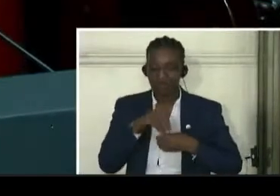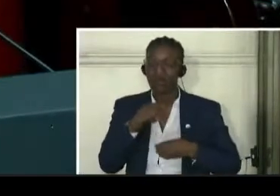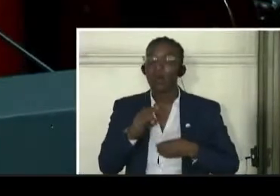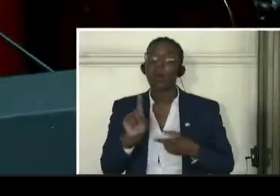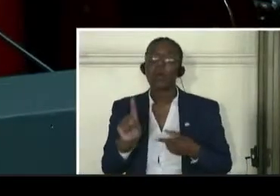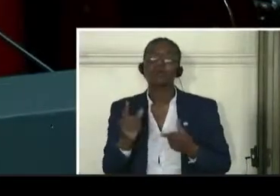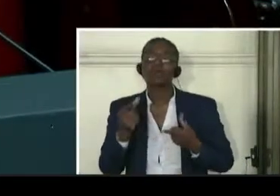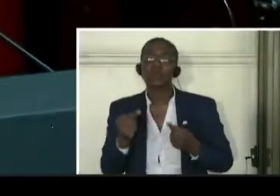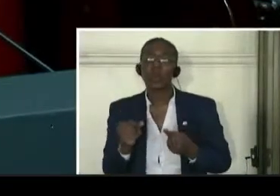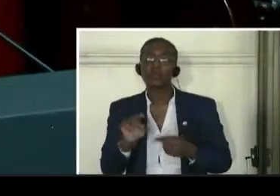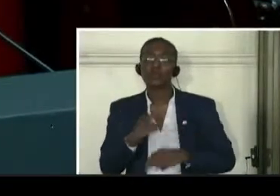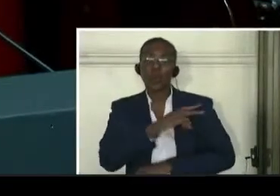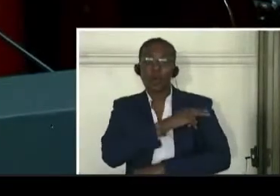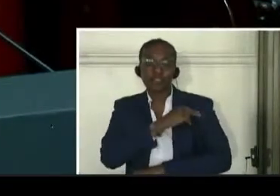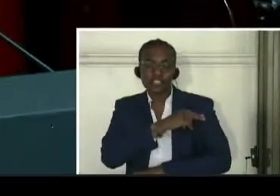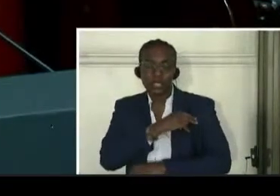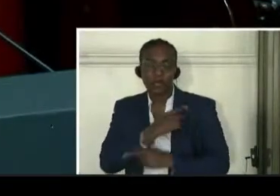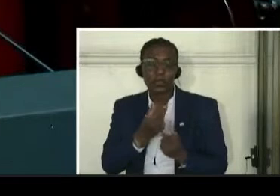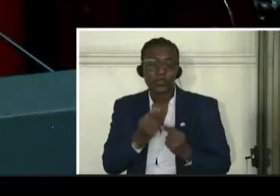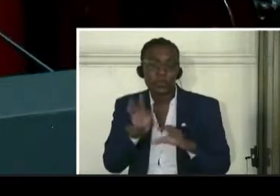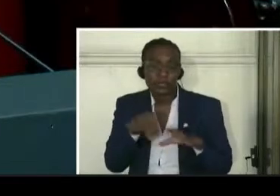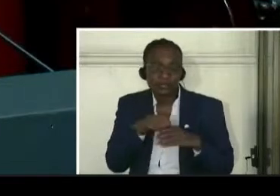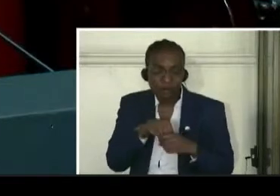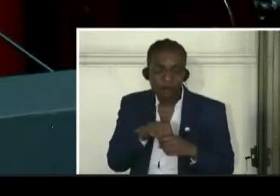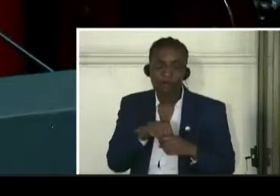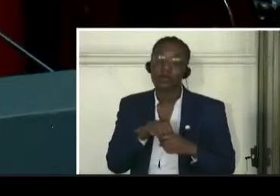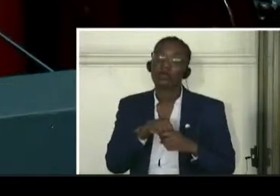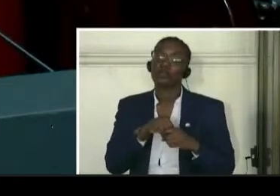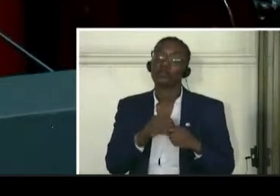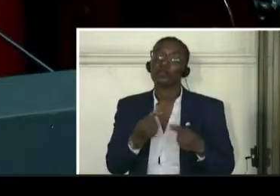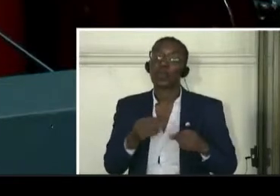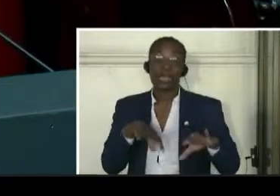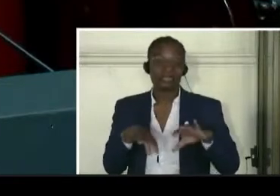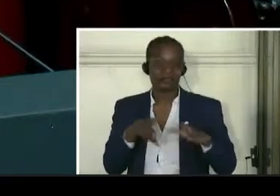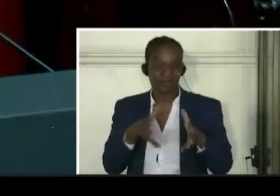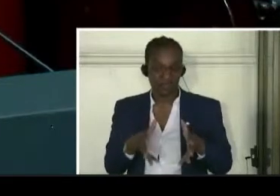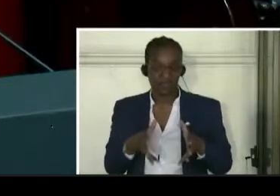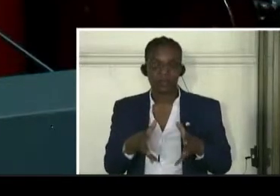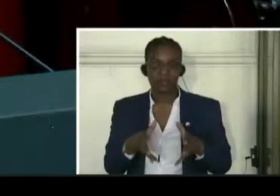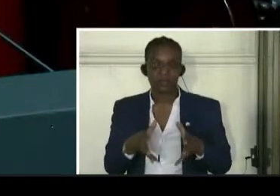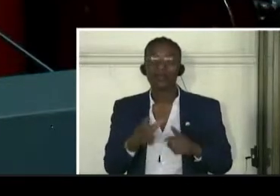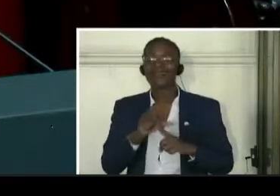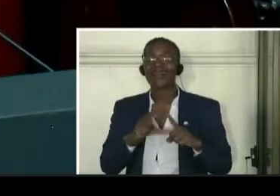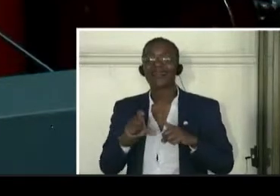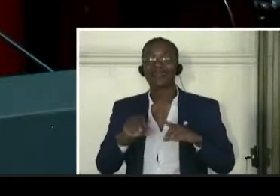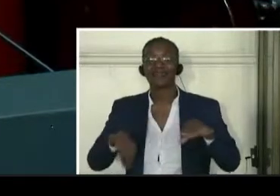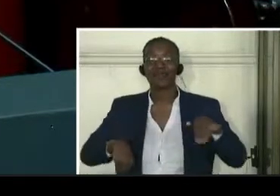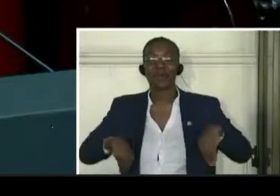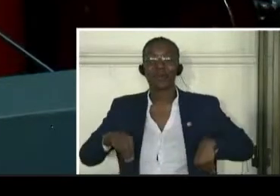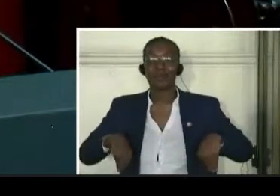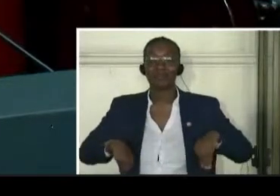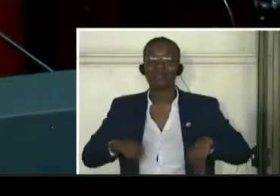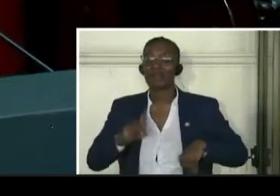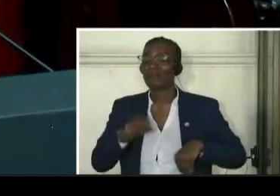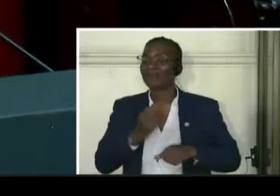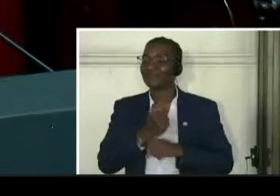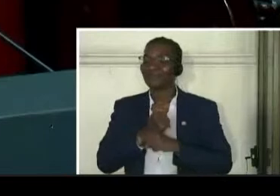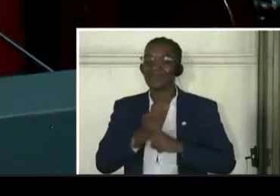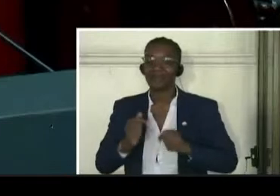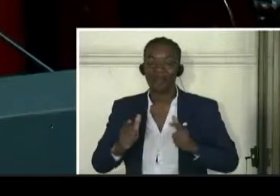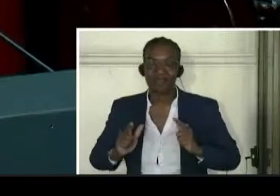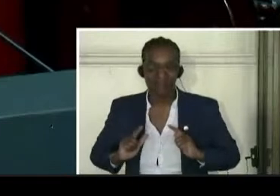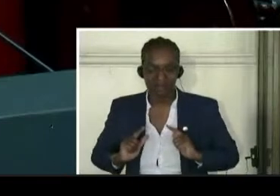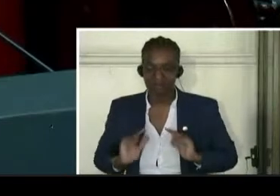What was done to officials that were engaged in this criminal activity? This culture of corruption must not be